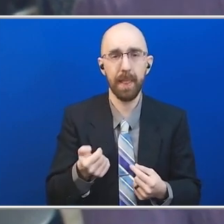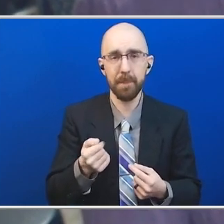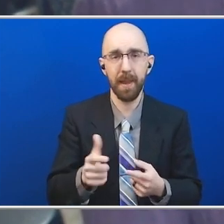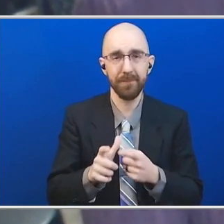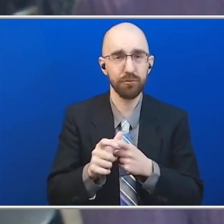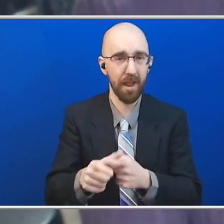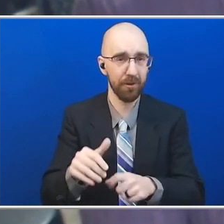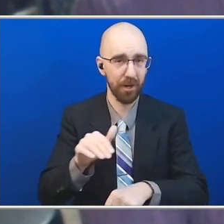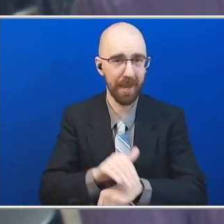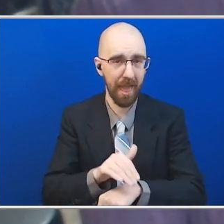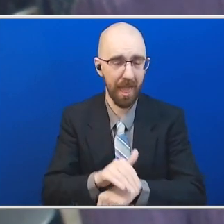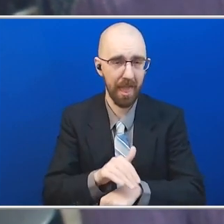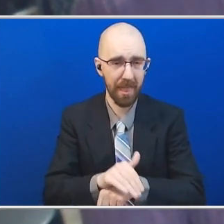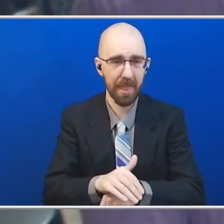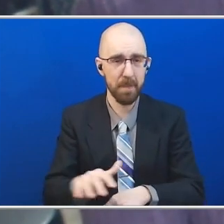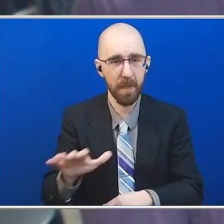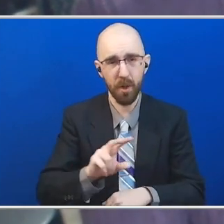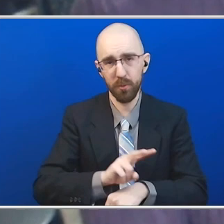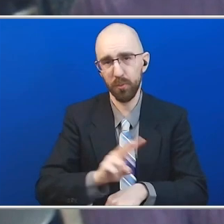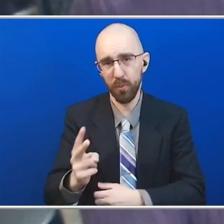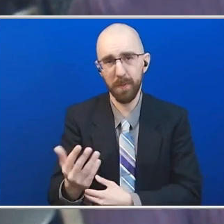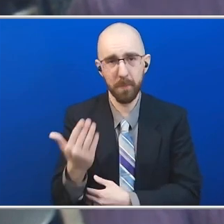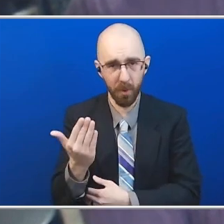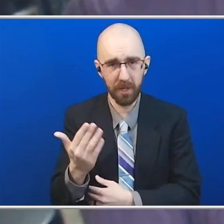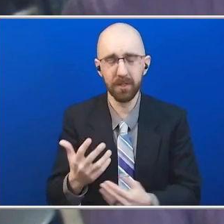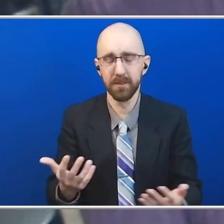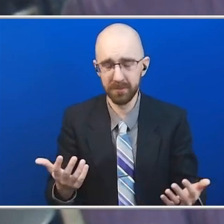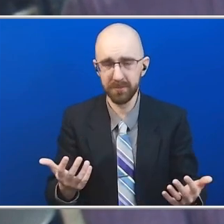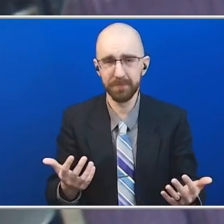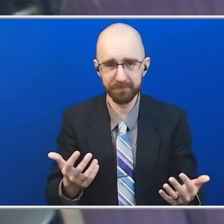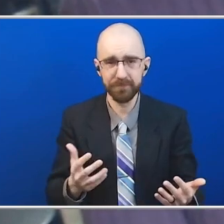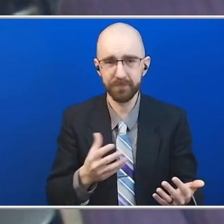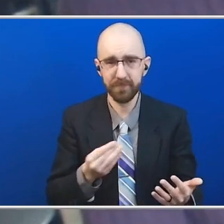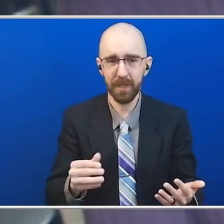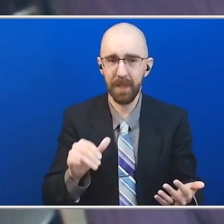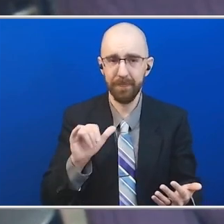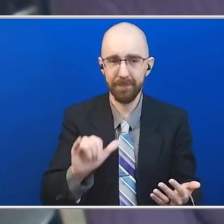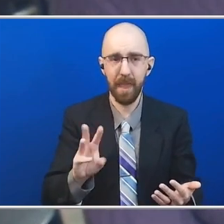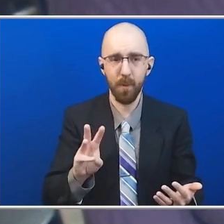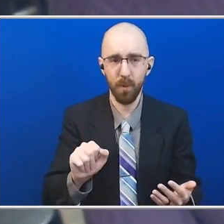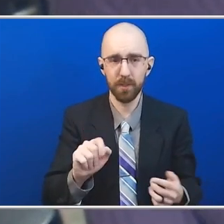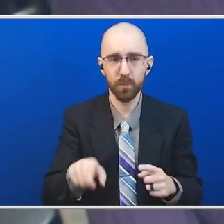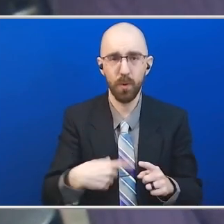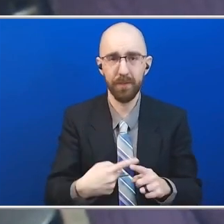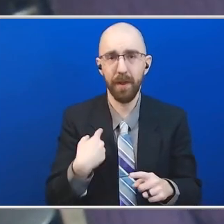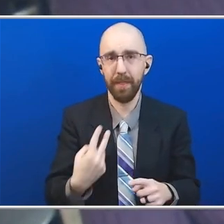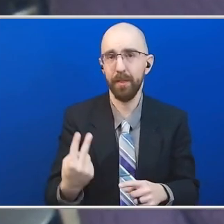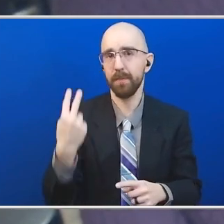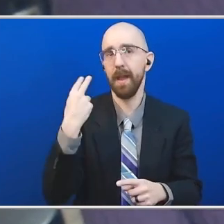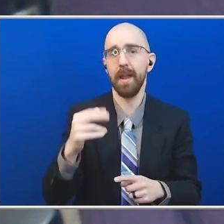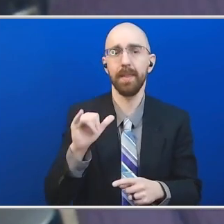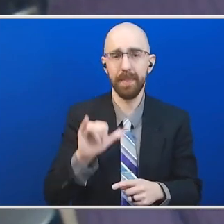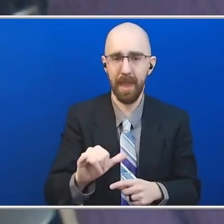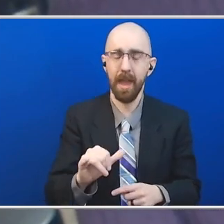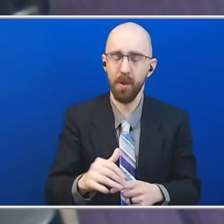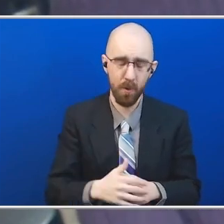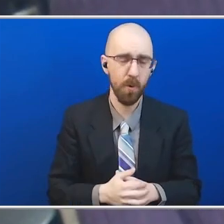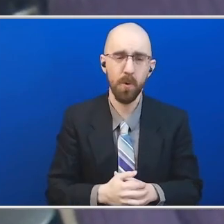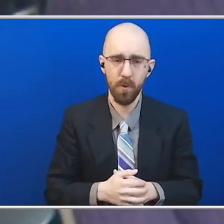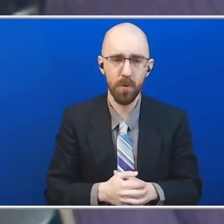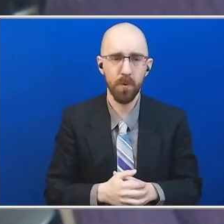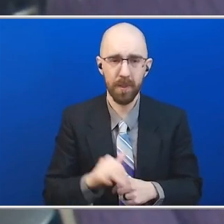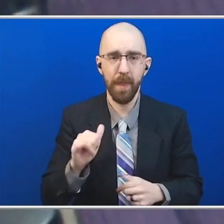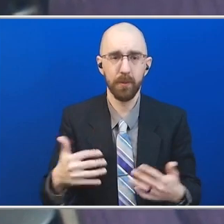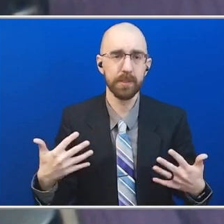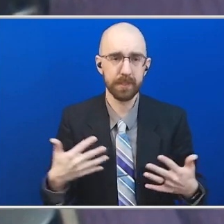night about 2 in the morning, and that was, when I look back at that was a